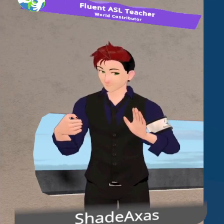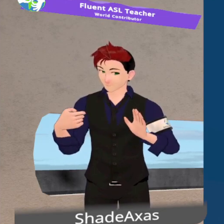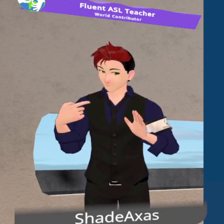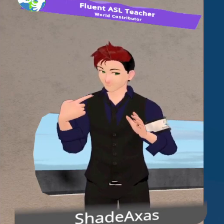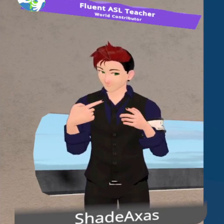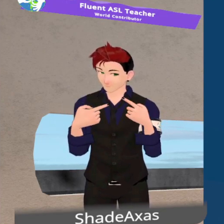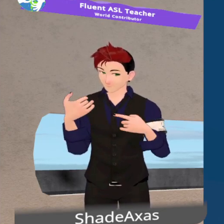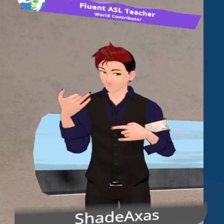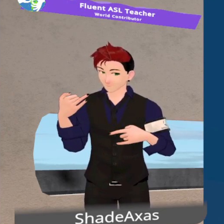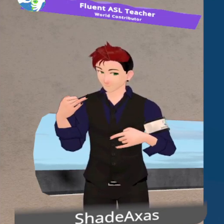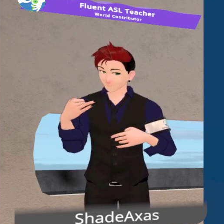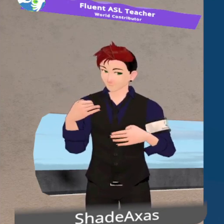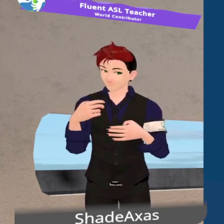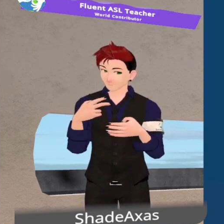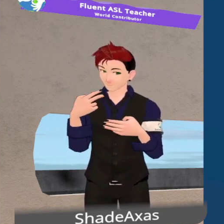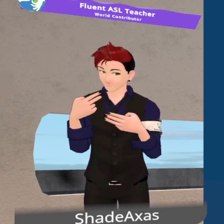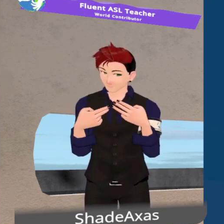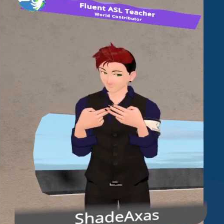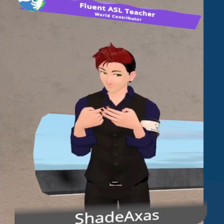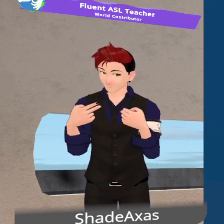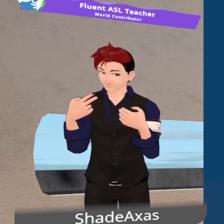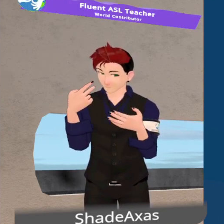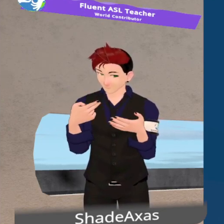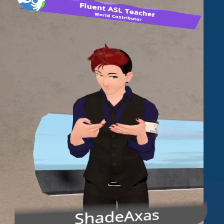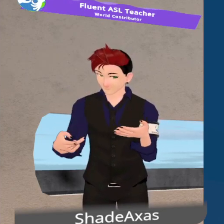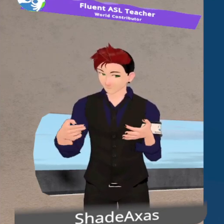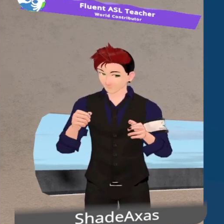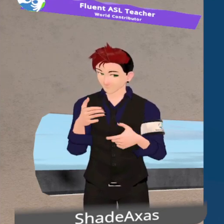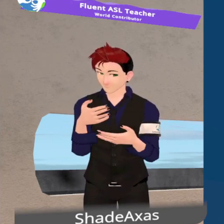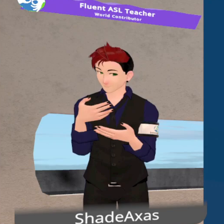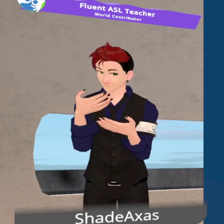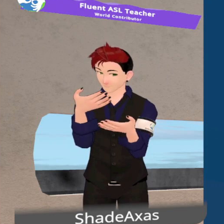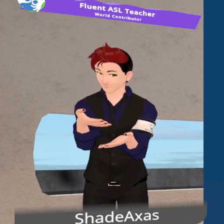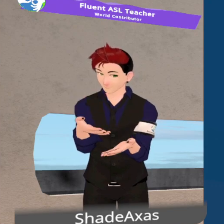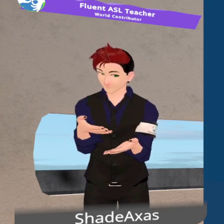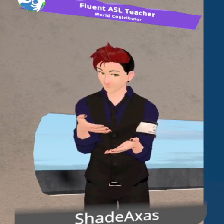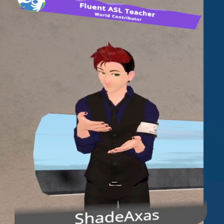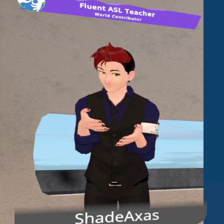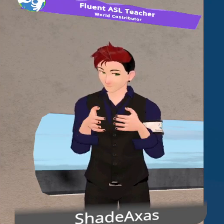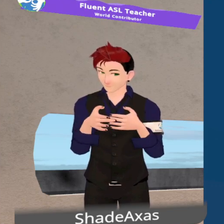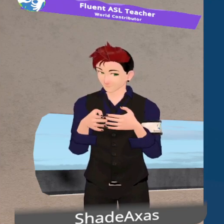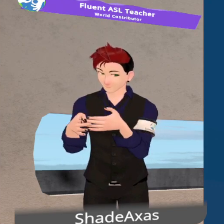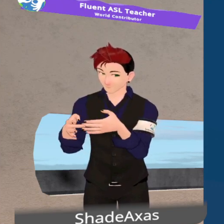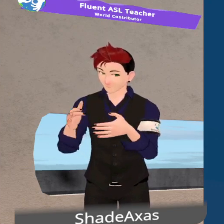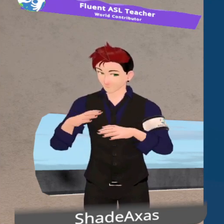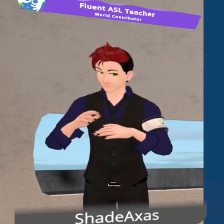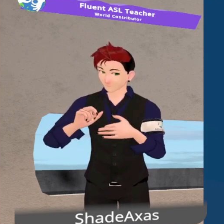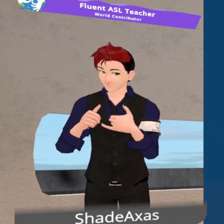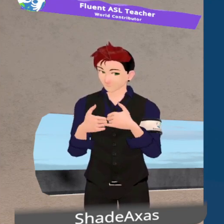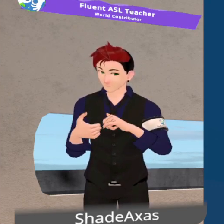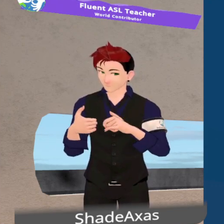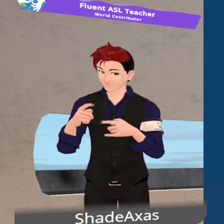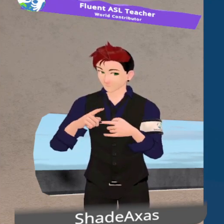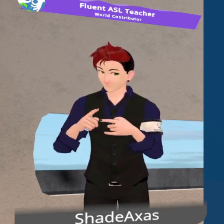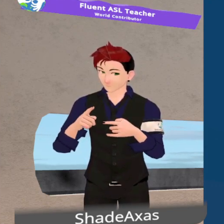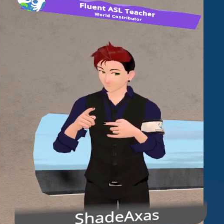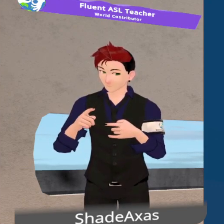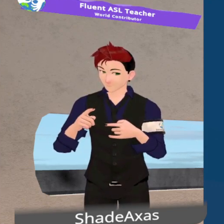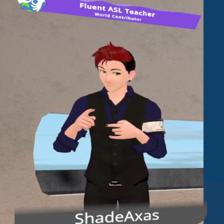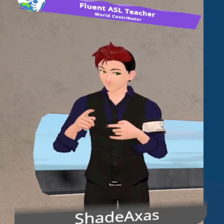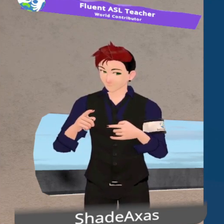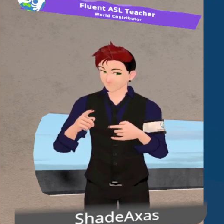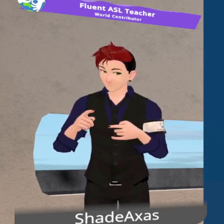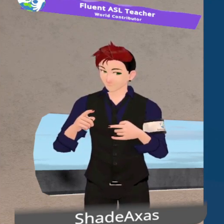are resources that can give you a guide on how to handle both of your hands so you can